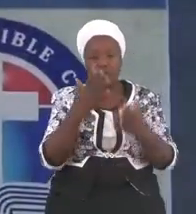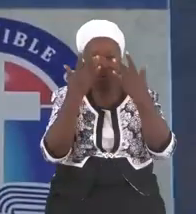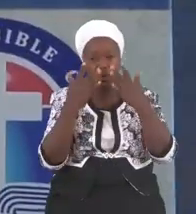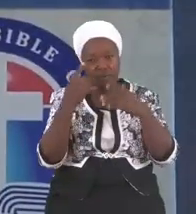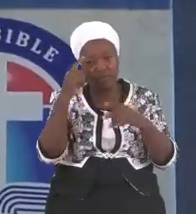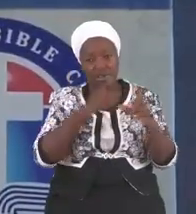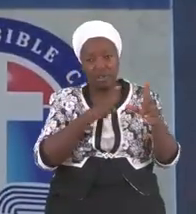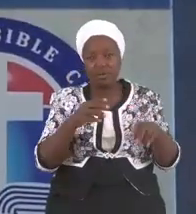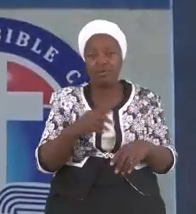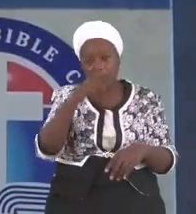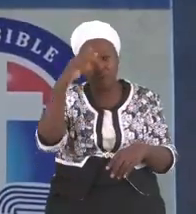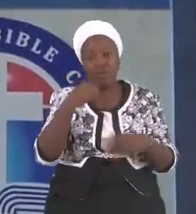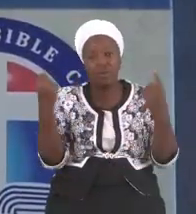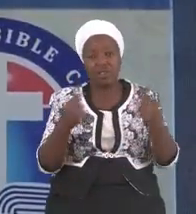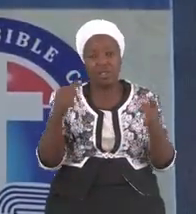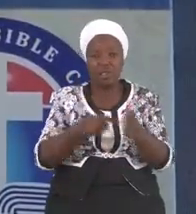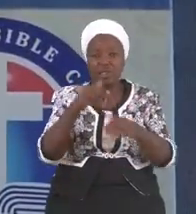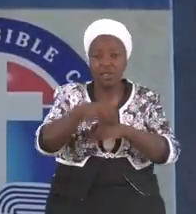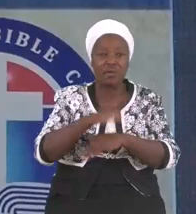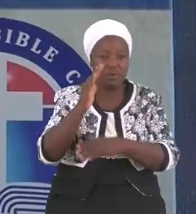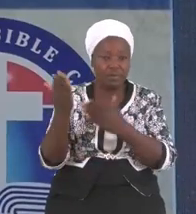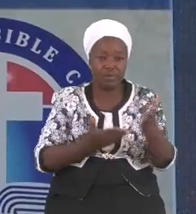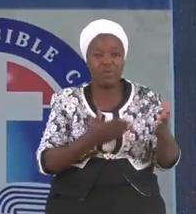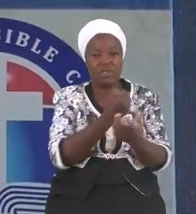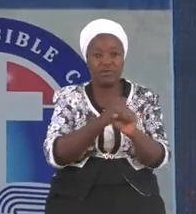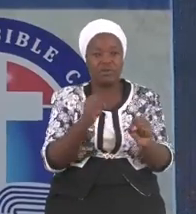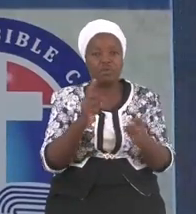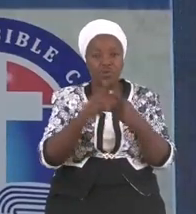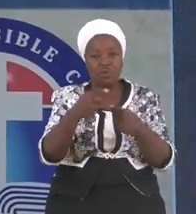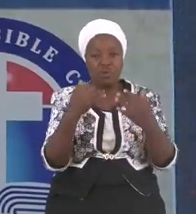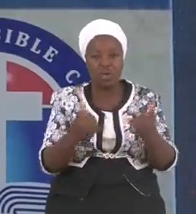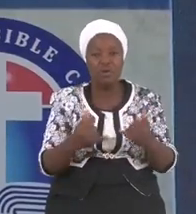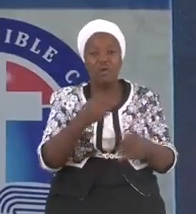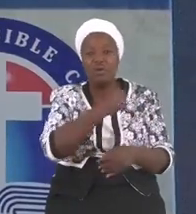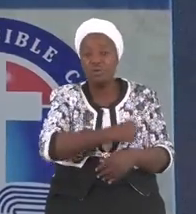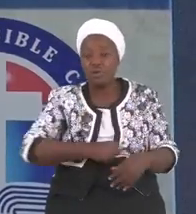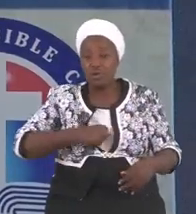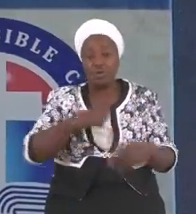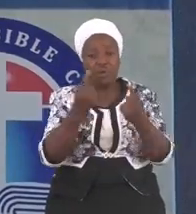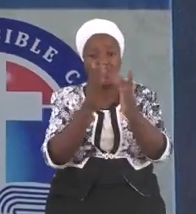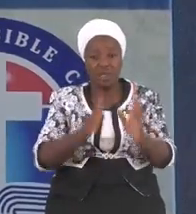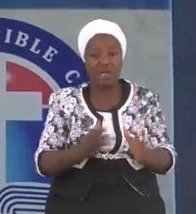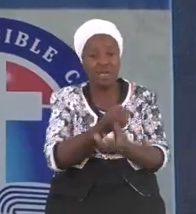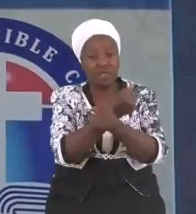there. Sorry sinners saved. Saved.